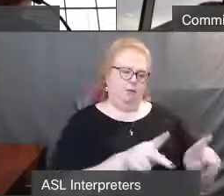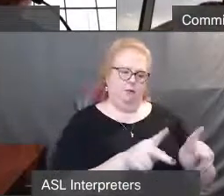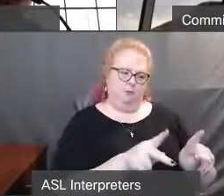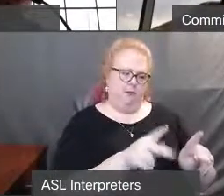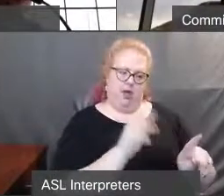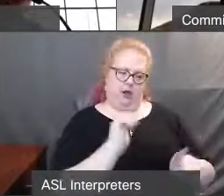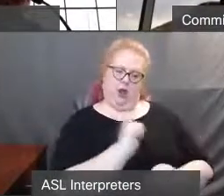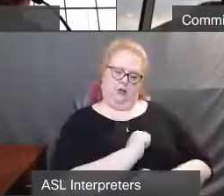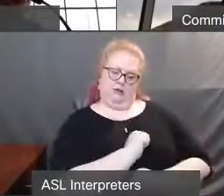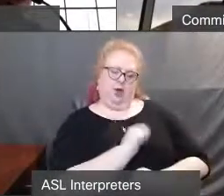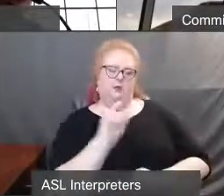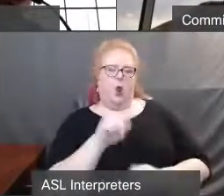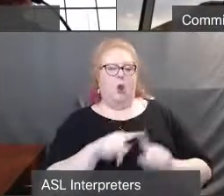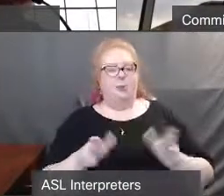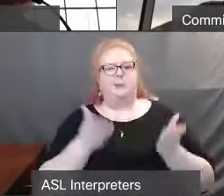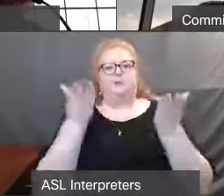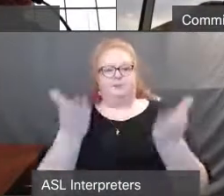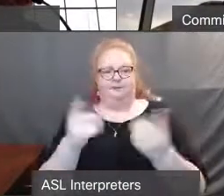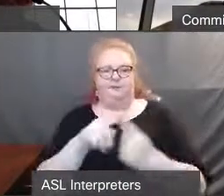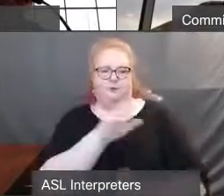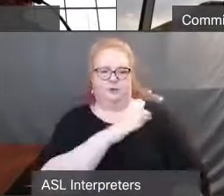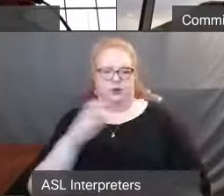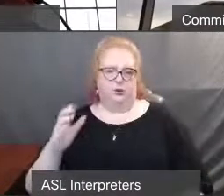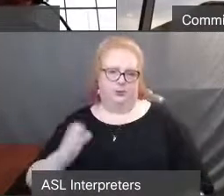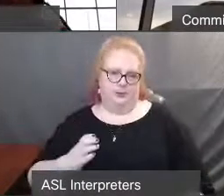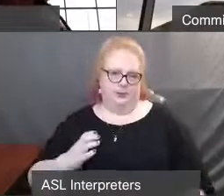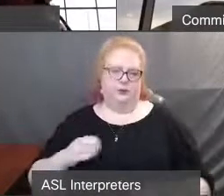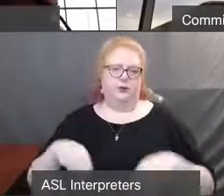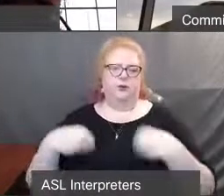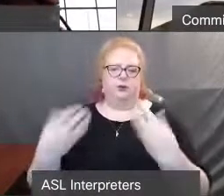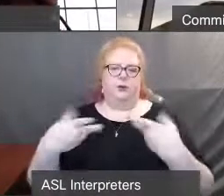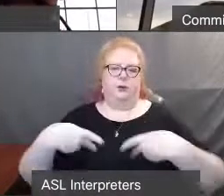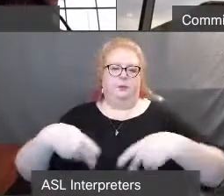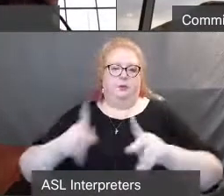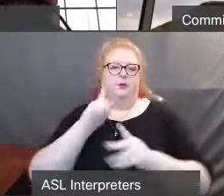planning commission to grant those certain requests.